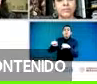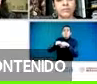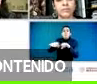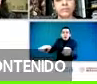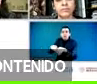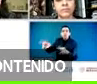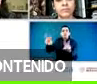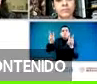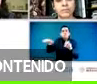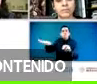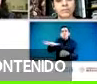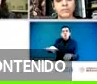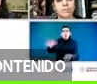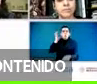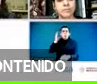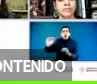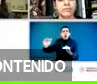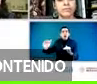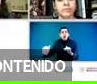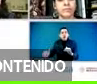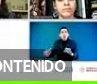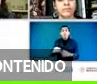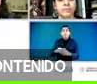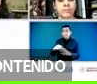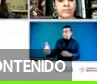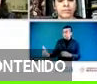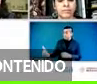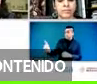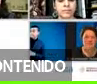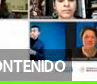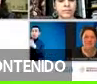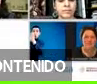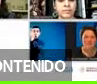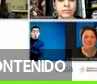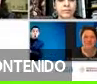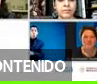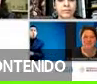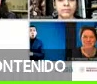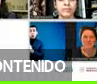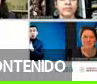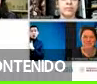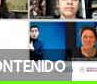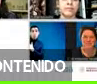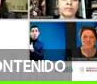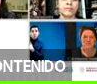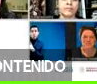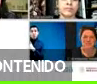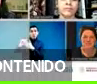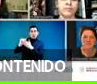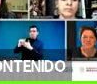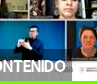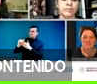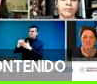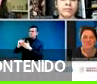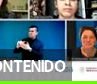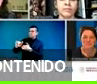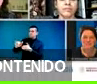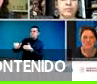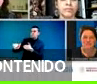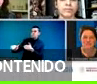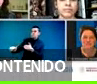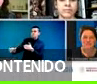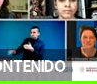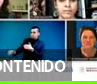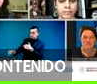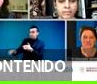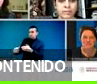most are occupied by their male counterparts, right? That's why we urge governments to create stronger mechanisms for